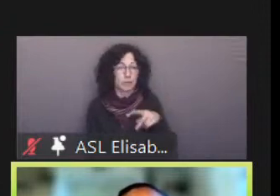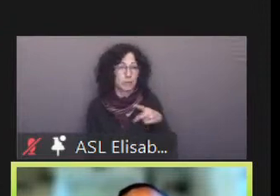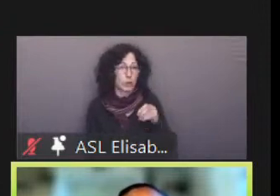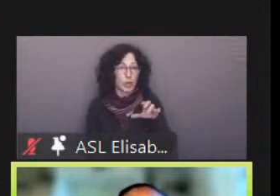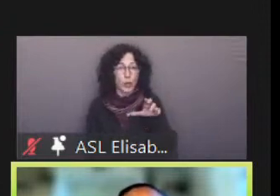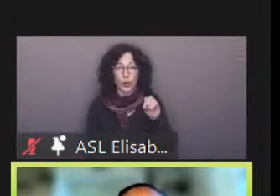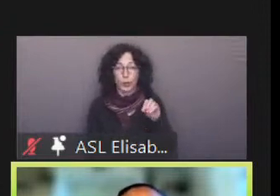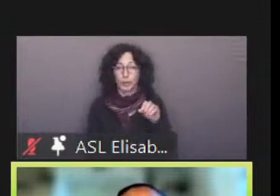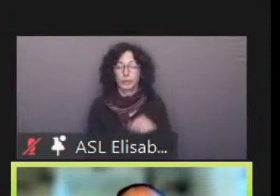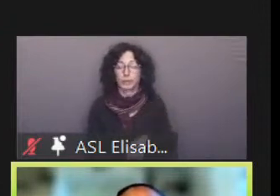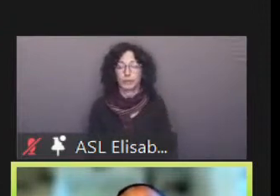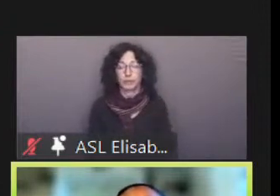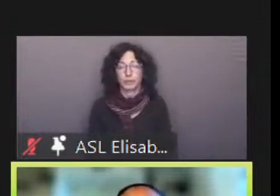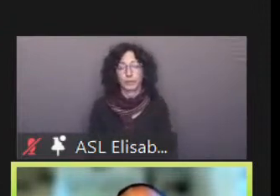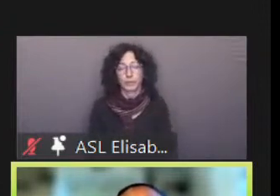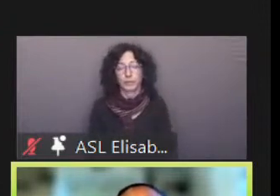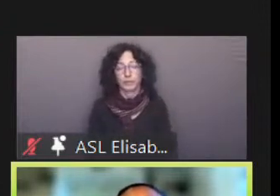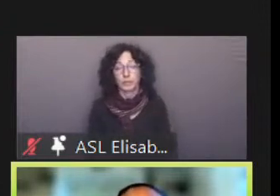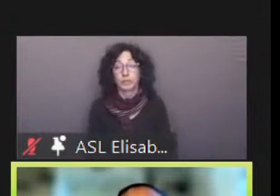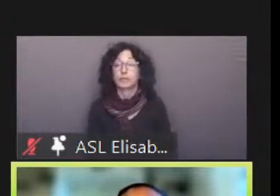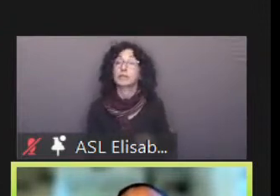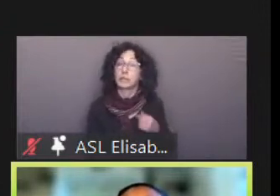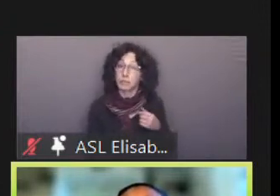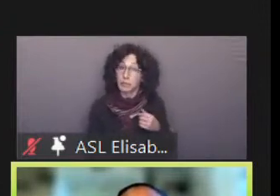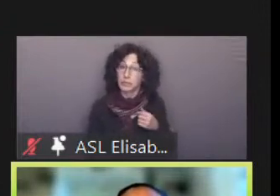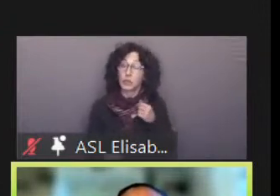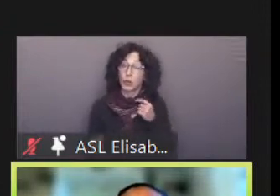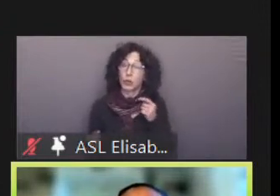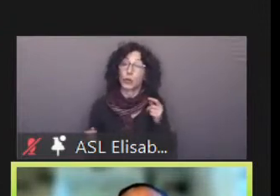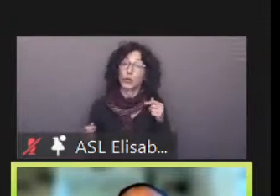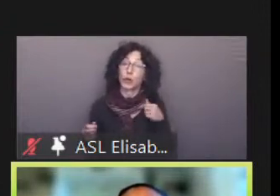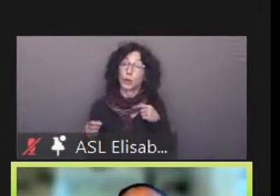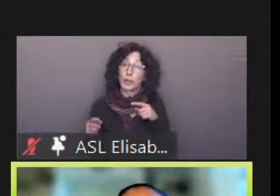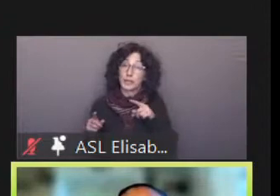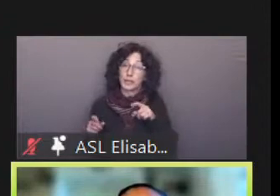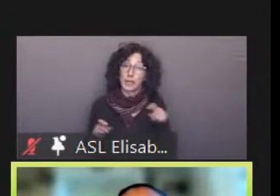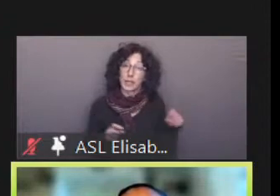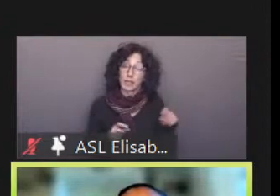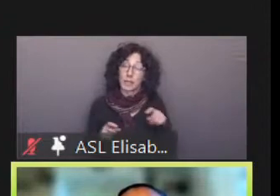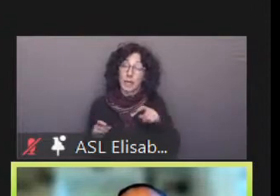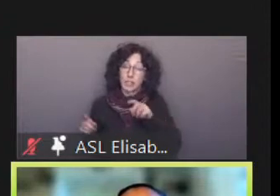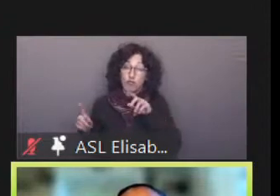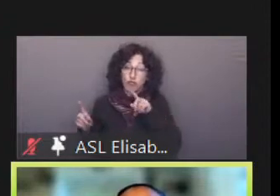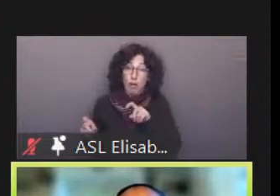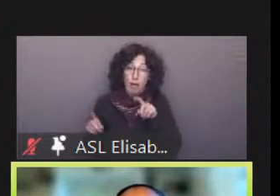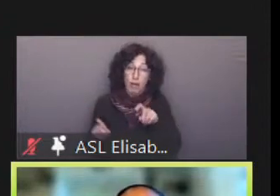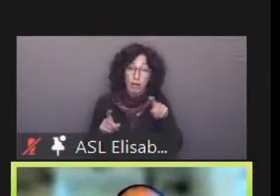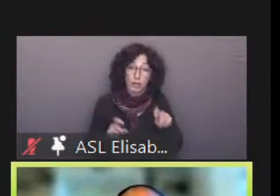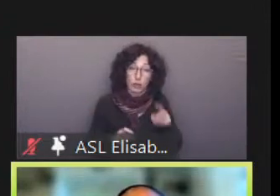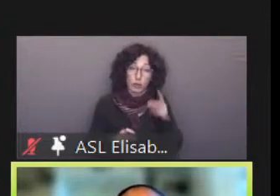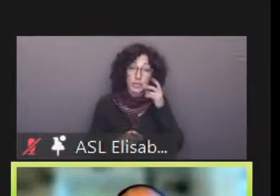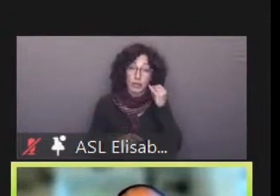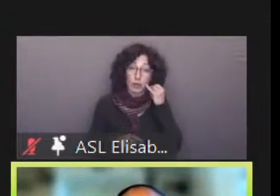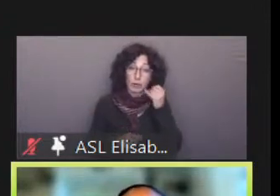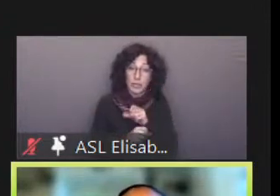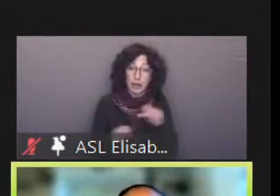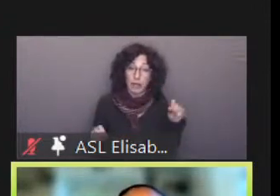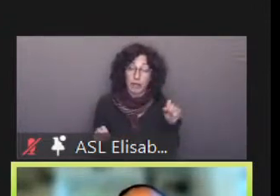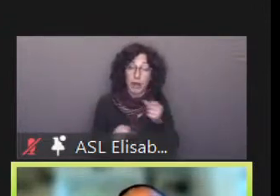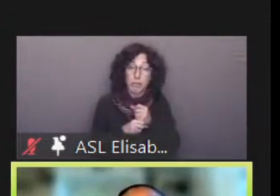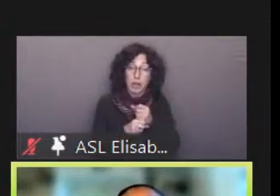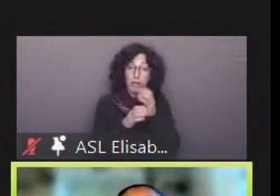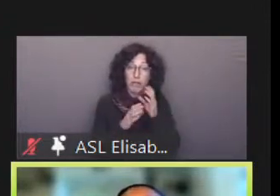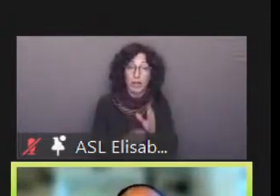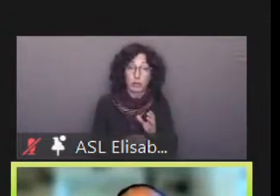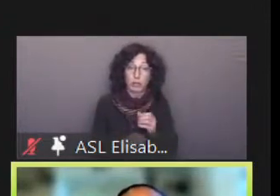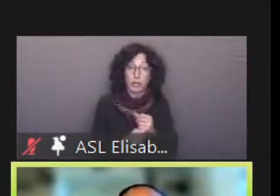vaccines. And when they did studies or trials to see if they were safe, the manufacturers made sure they